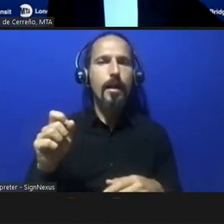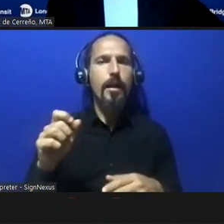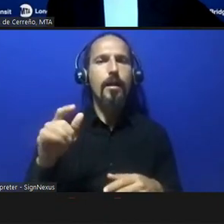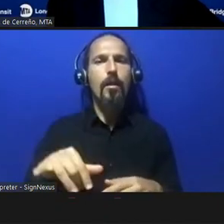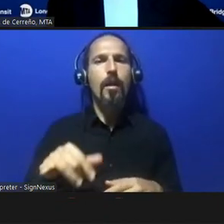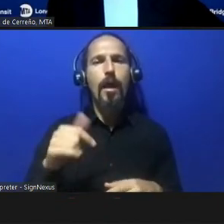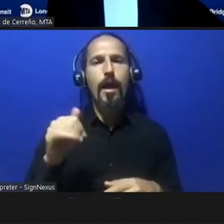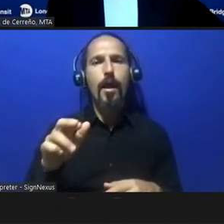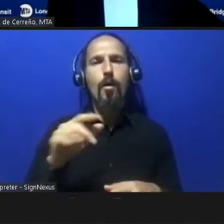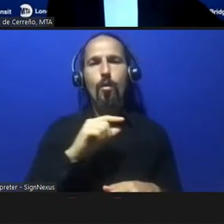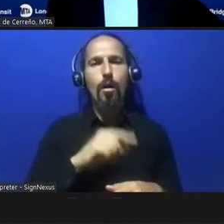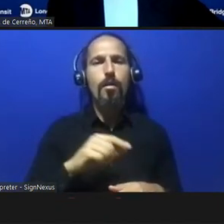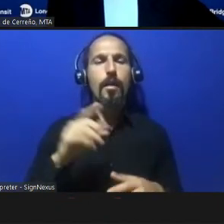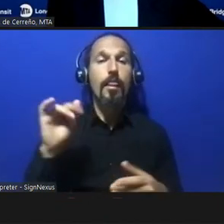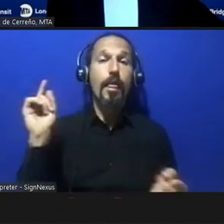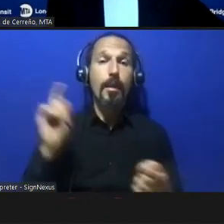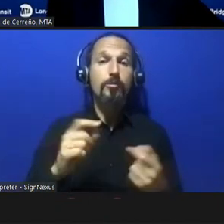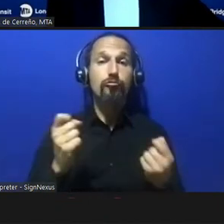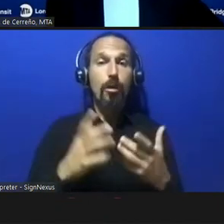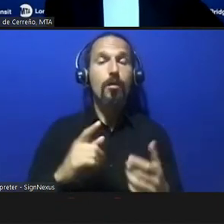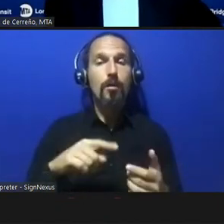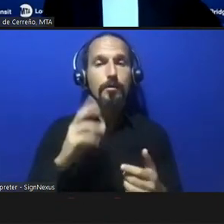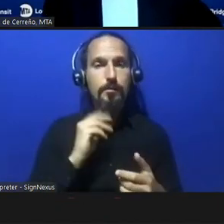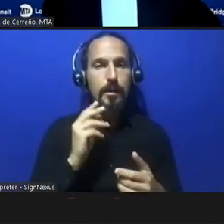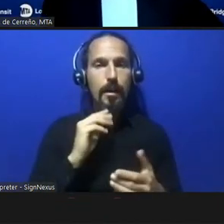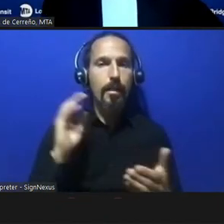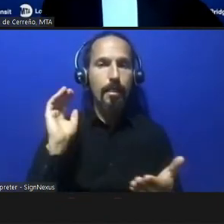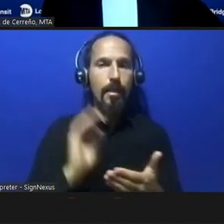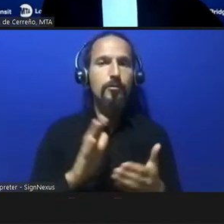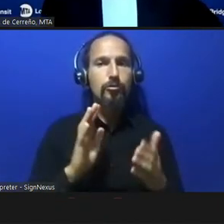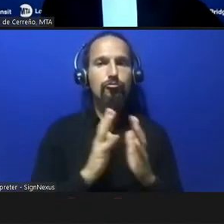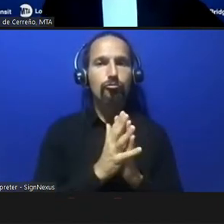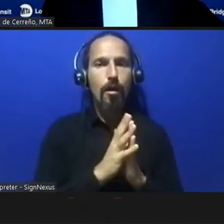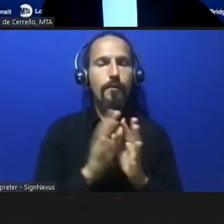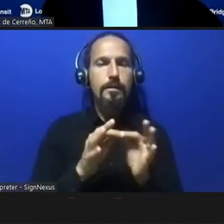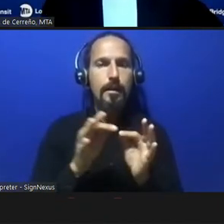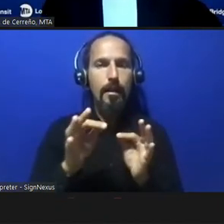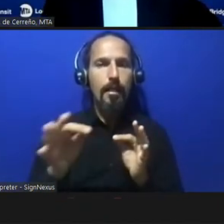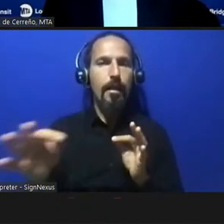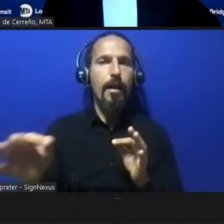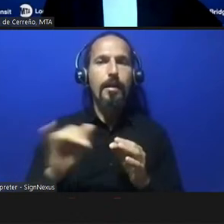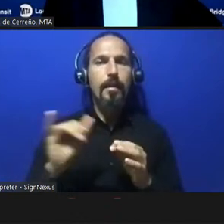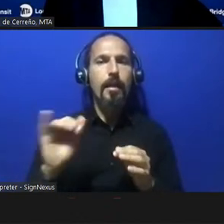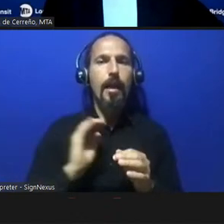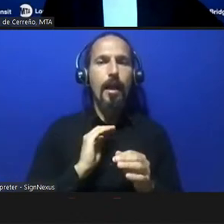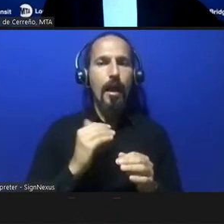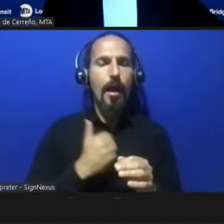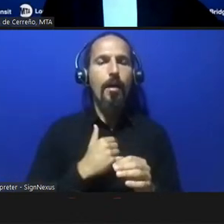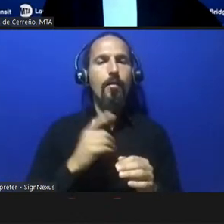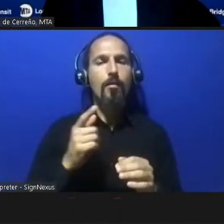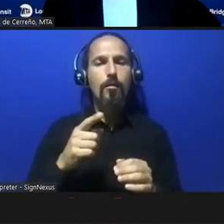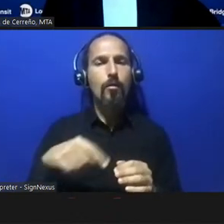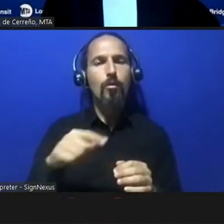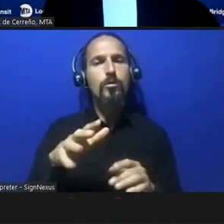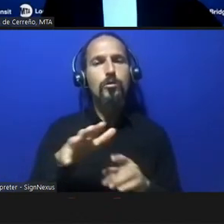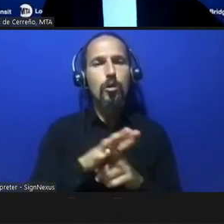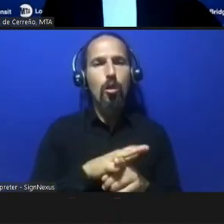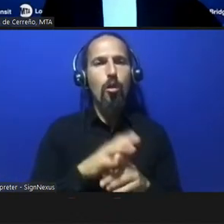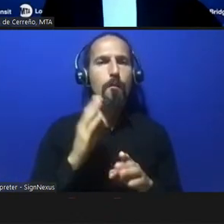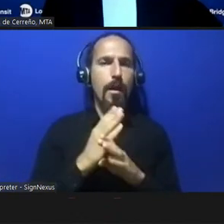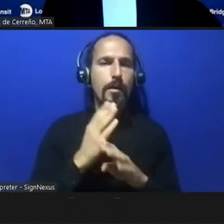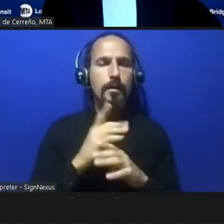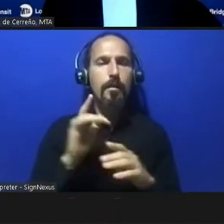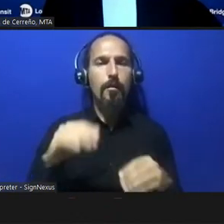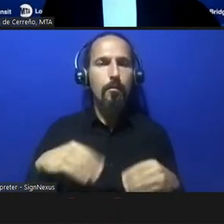drivers remaining drivers will experience much less traffic and delay as will are notoriously slow buses by